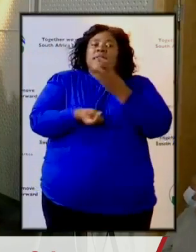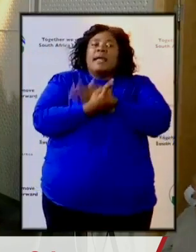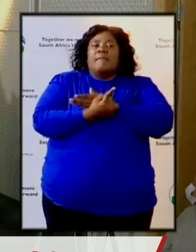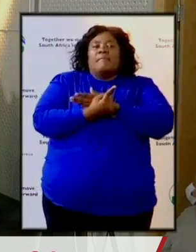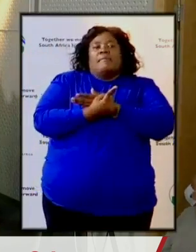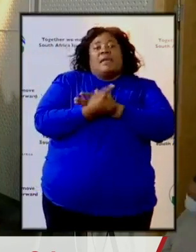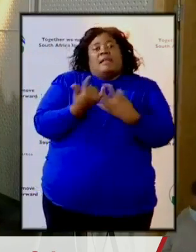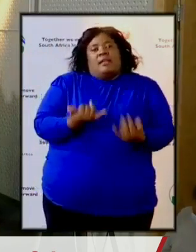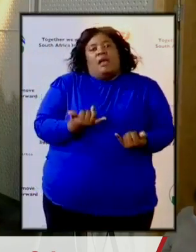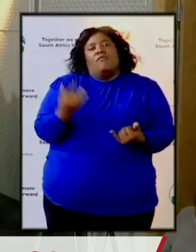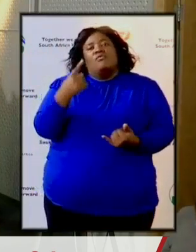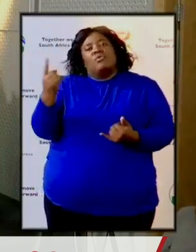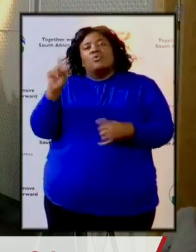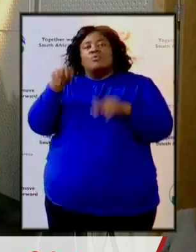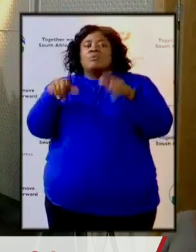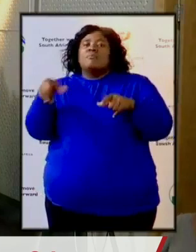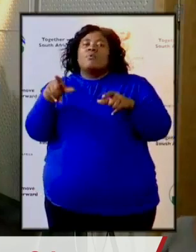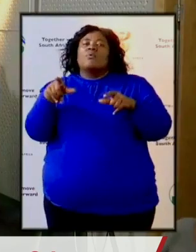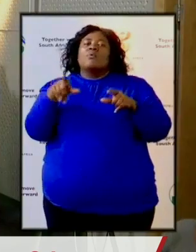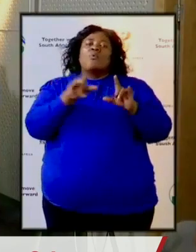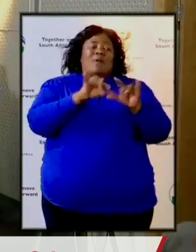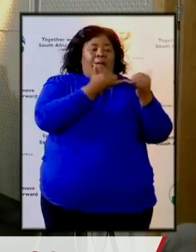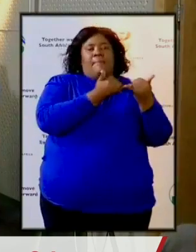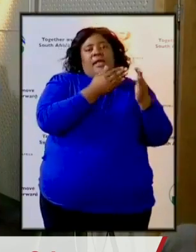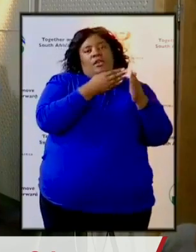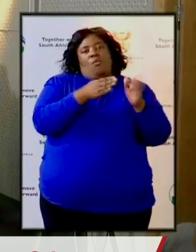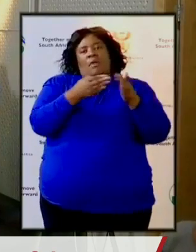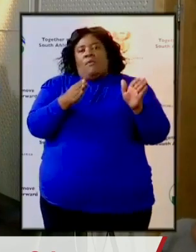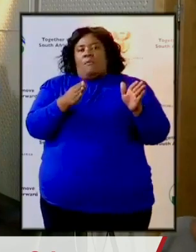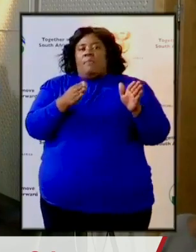those who are coming back from work if their employers